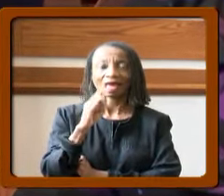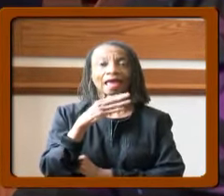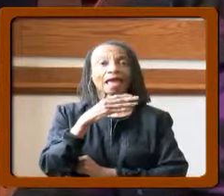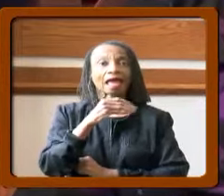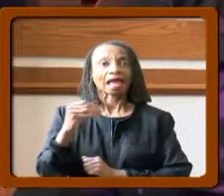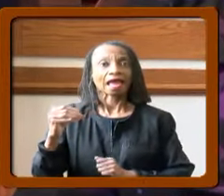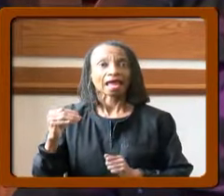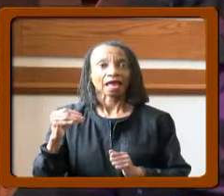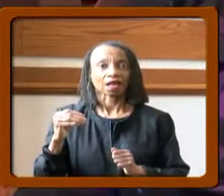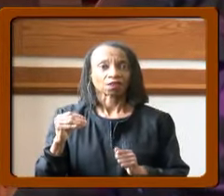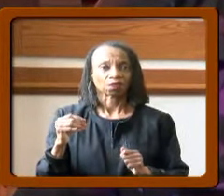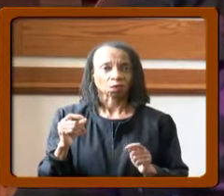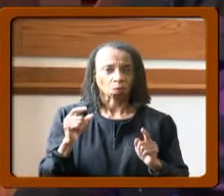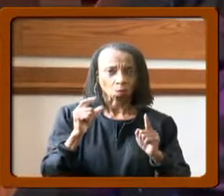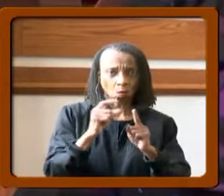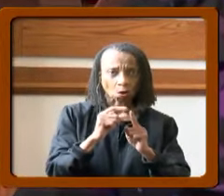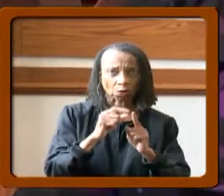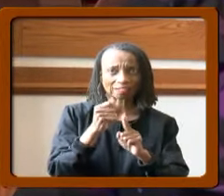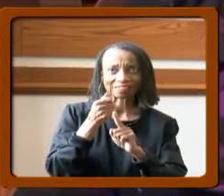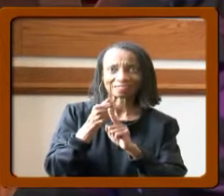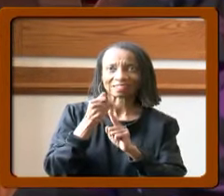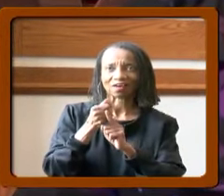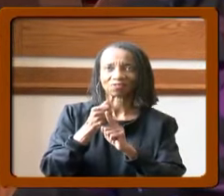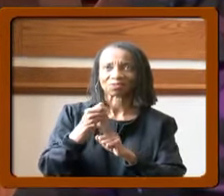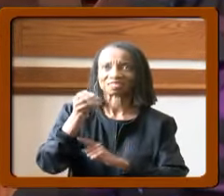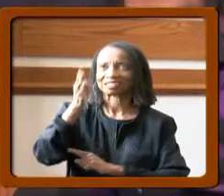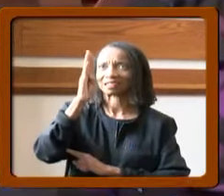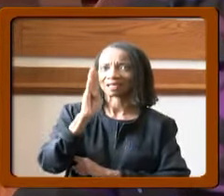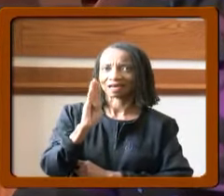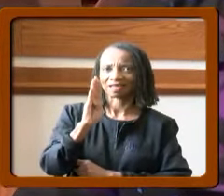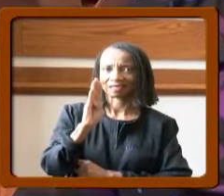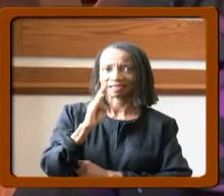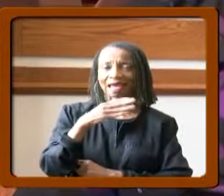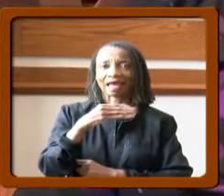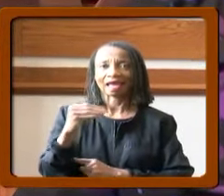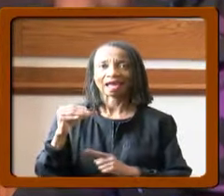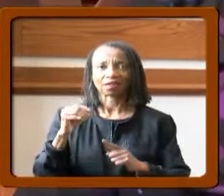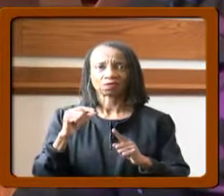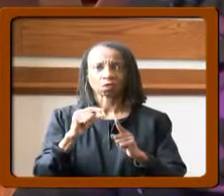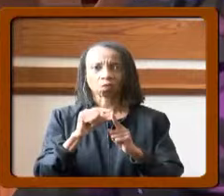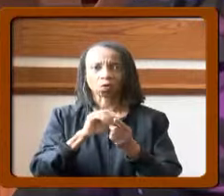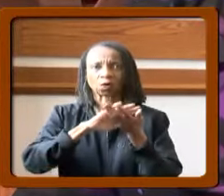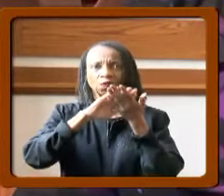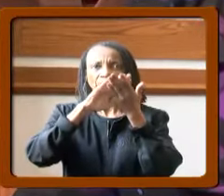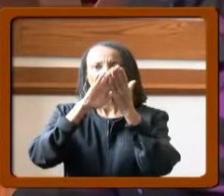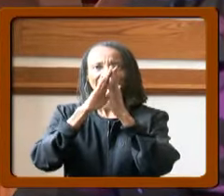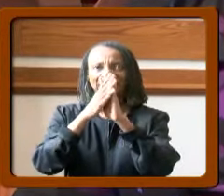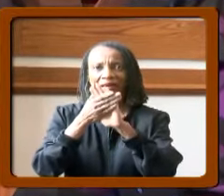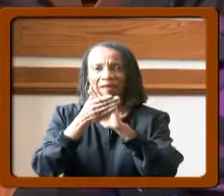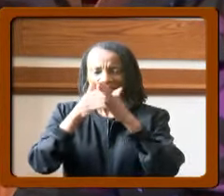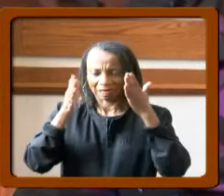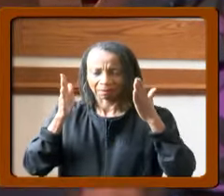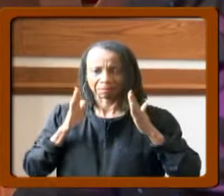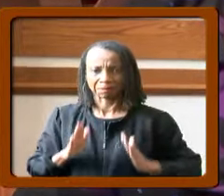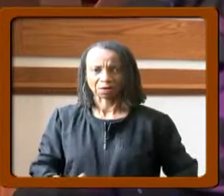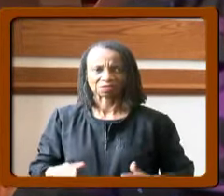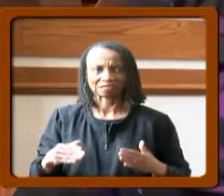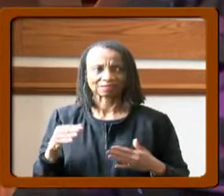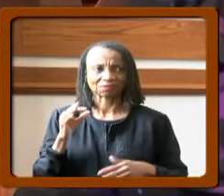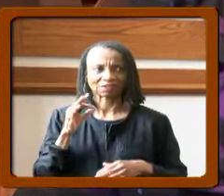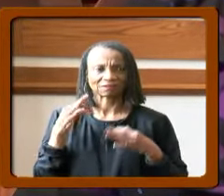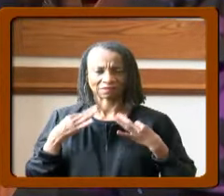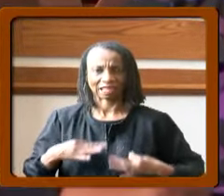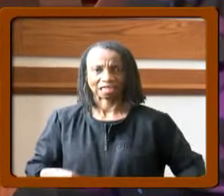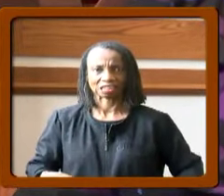and the Word was God, and the Word became flesh and